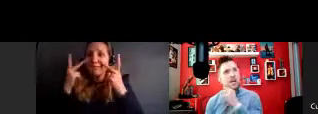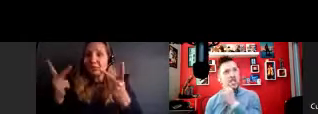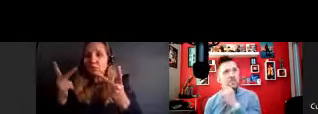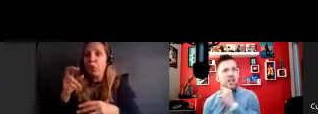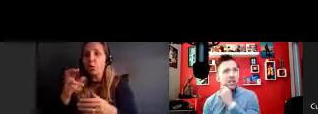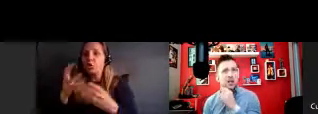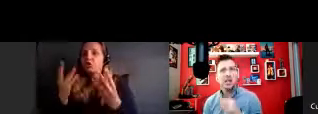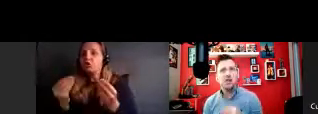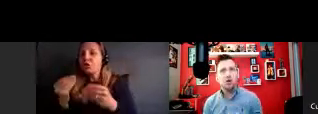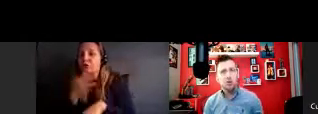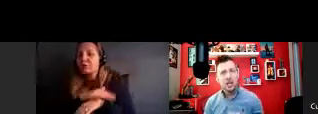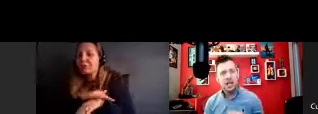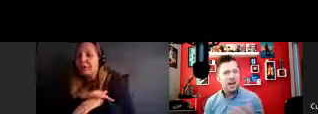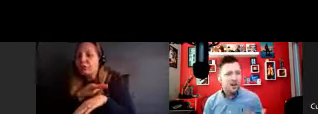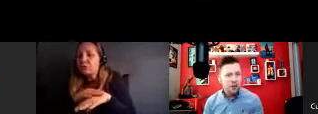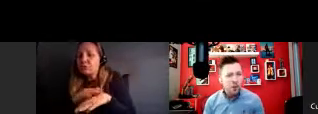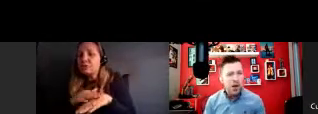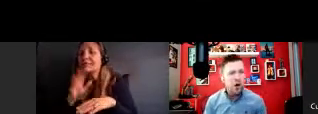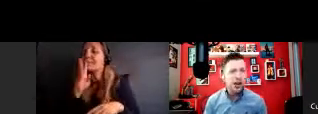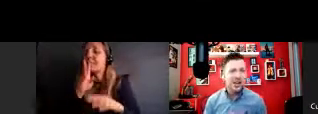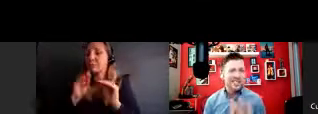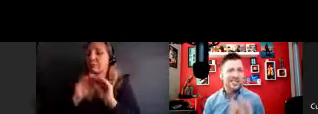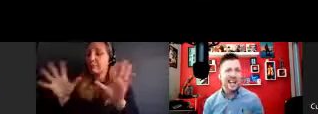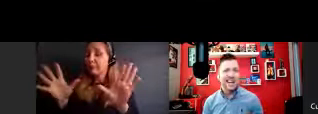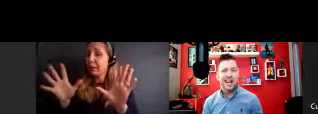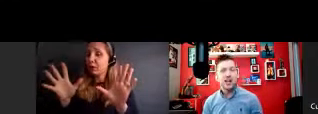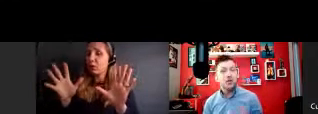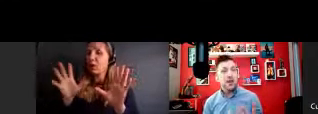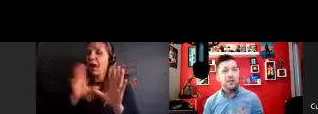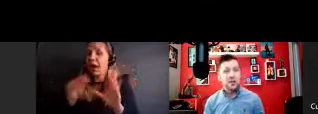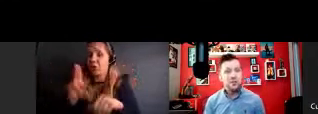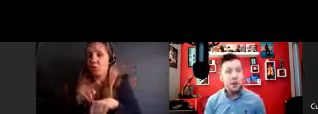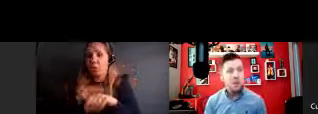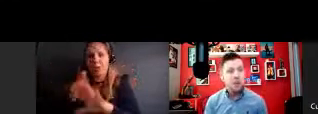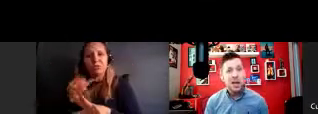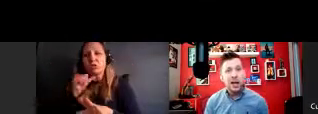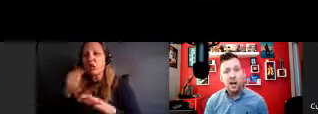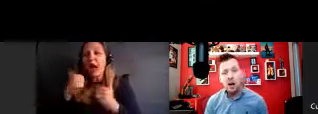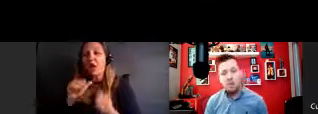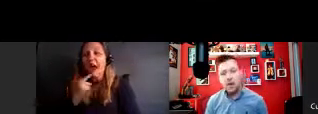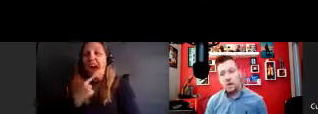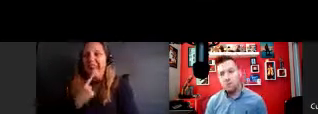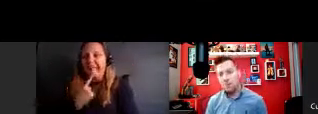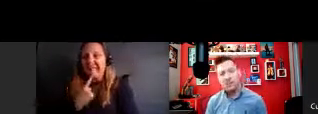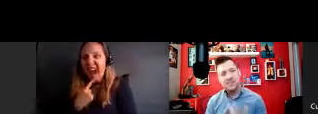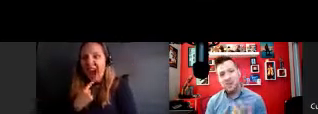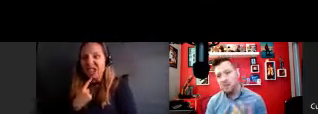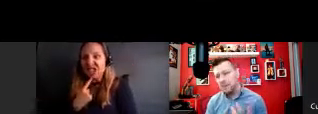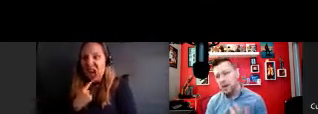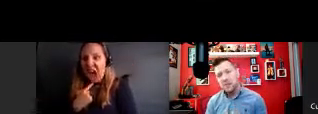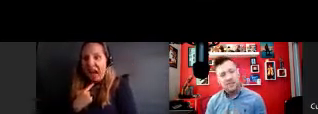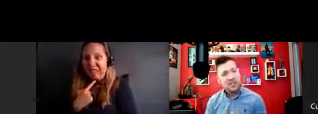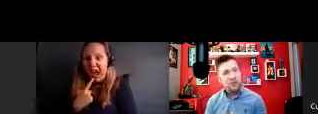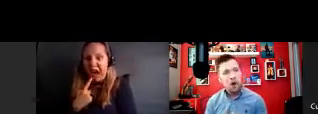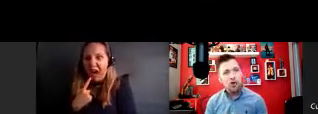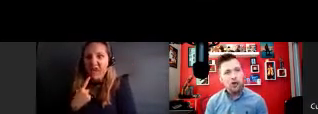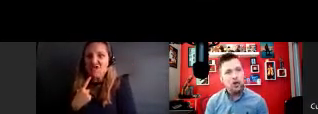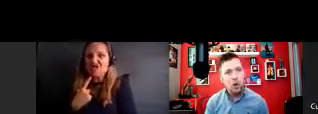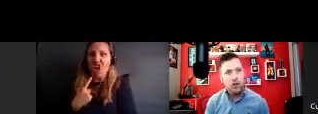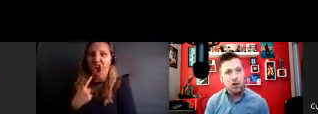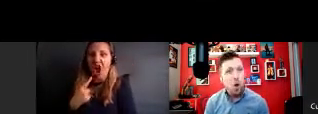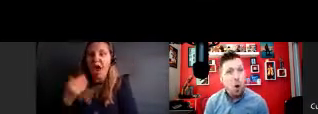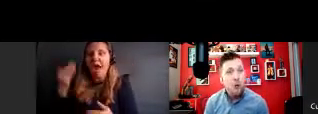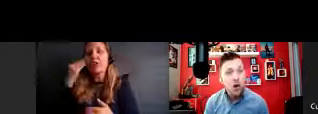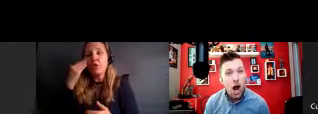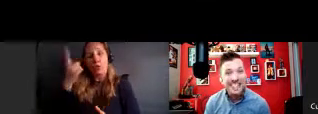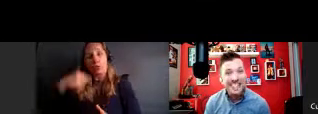arm. Speak clearly and normally, and avoid over enunciating. I know that there's probably, it probably seems like default that